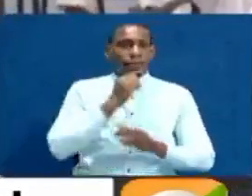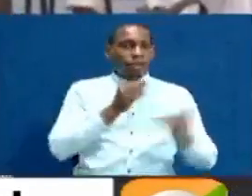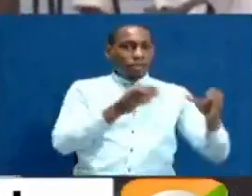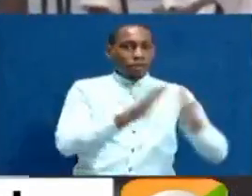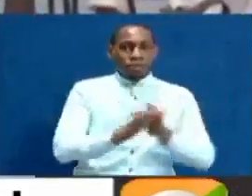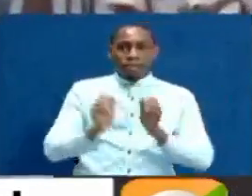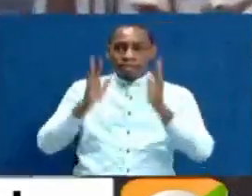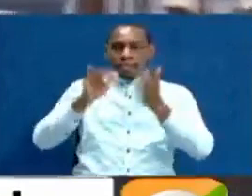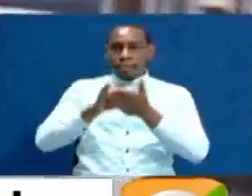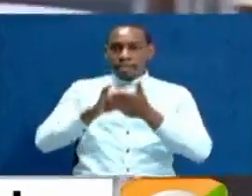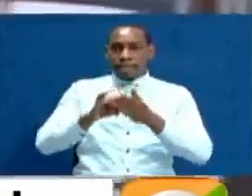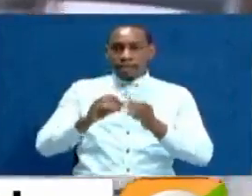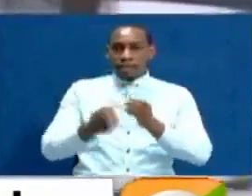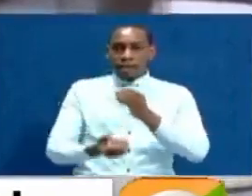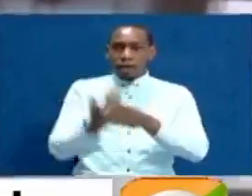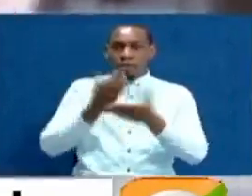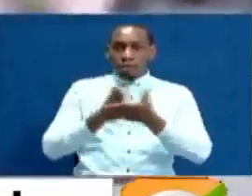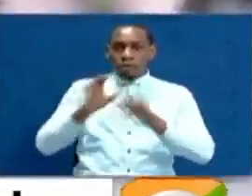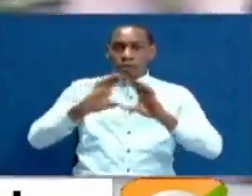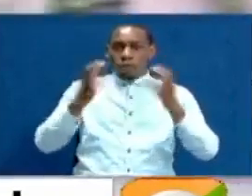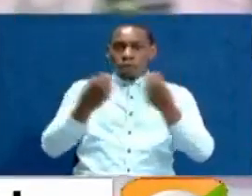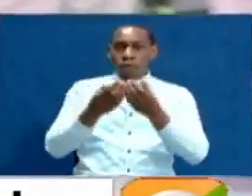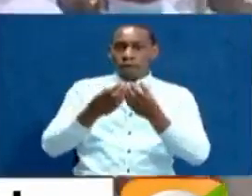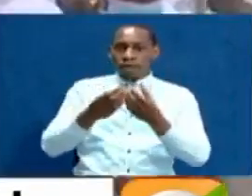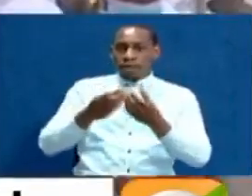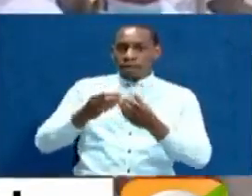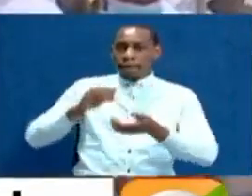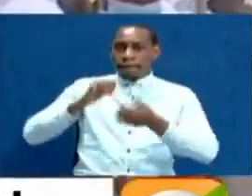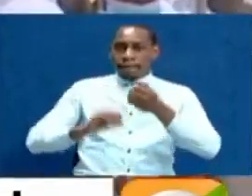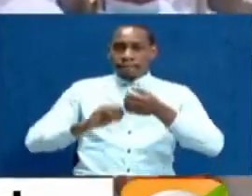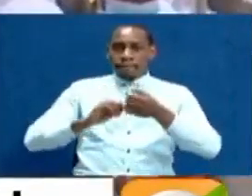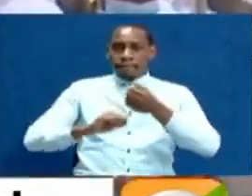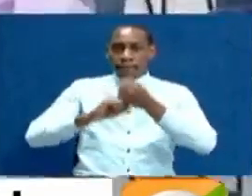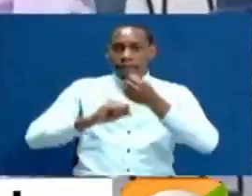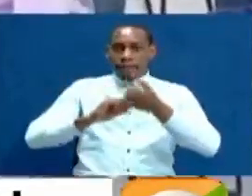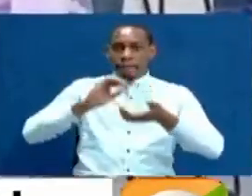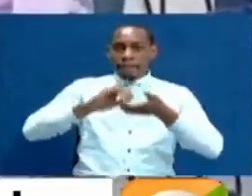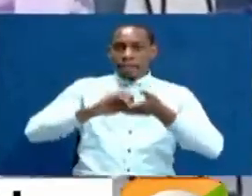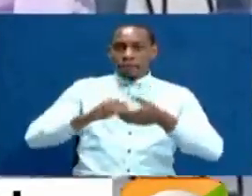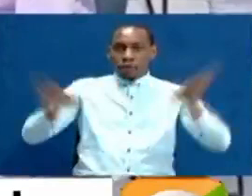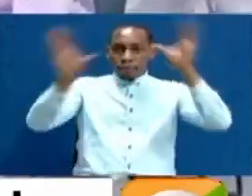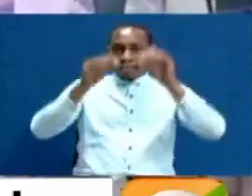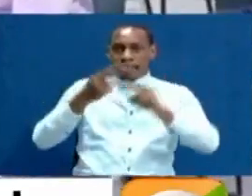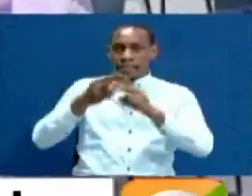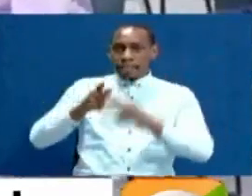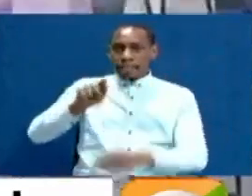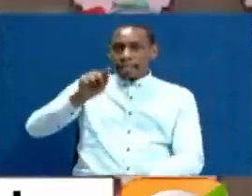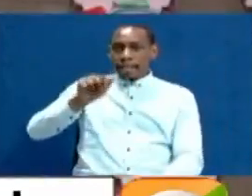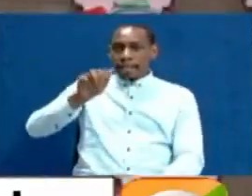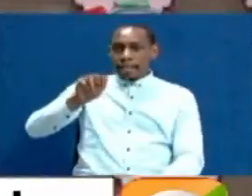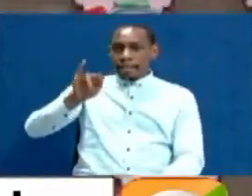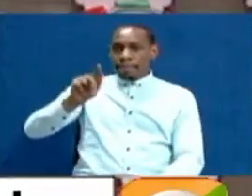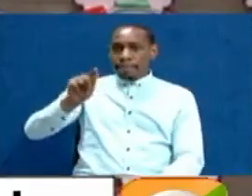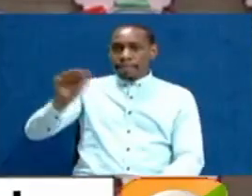The event was officially opened by the World Tong Il Moo Doo Federation President Grandmaster Takamitsu